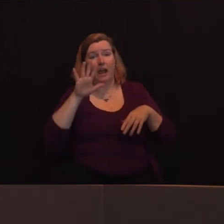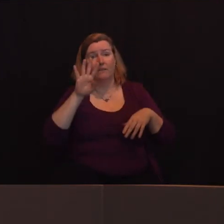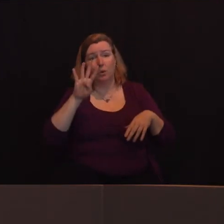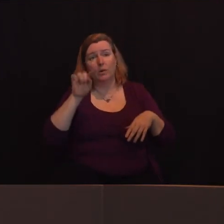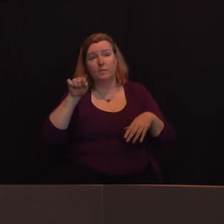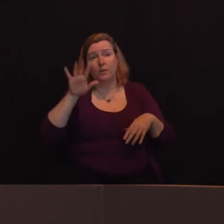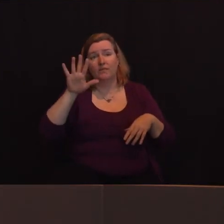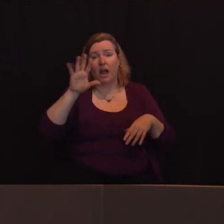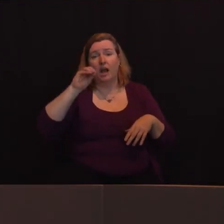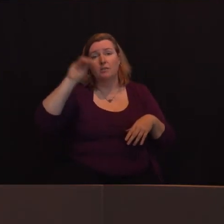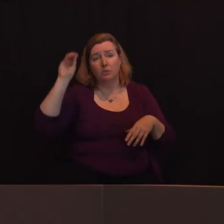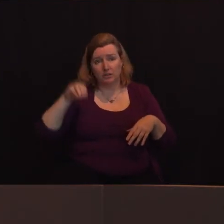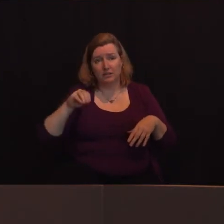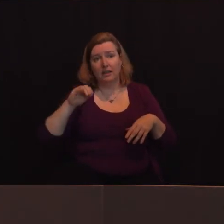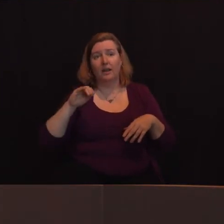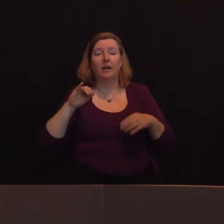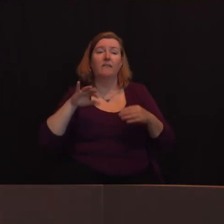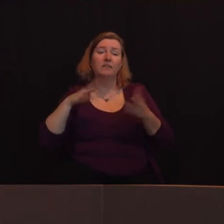54.5% of our deaths.